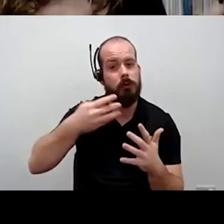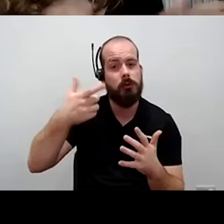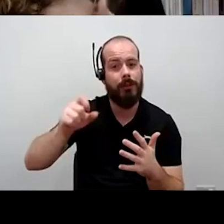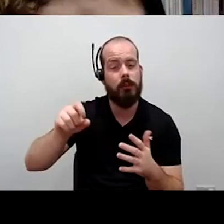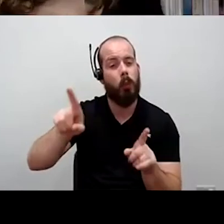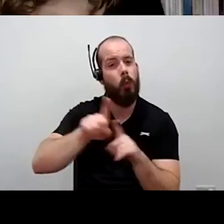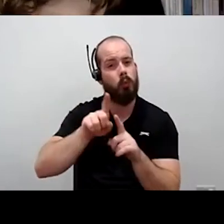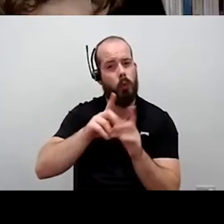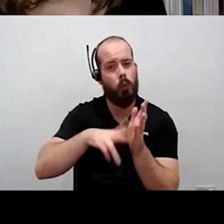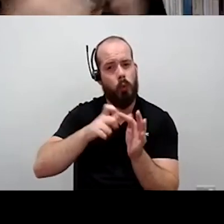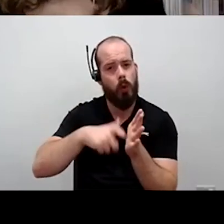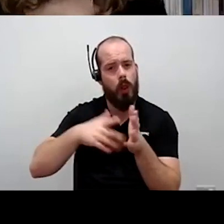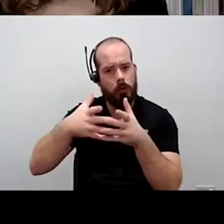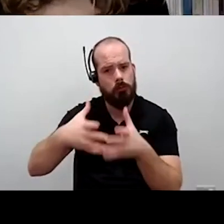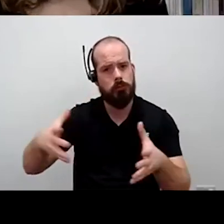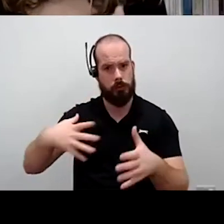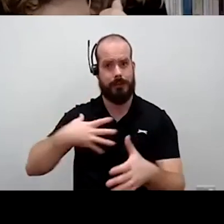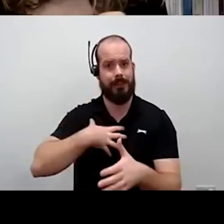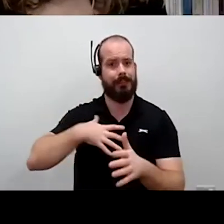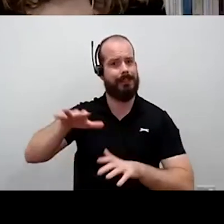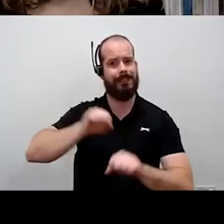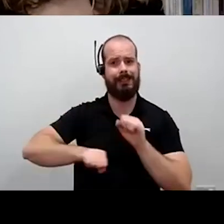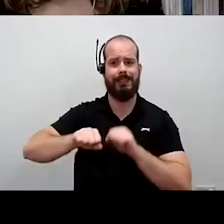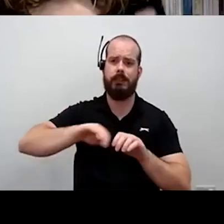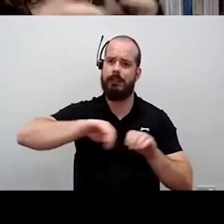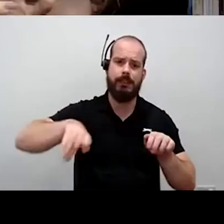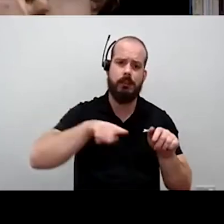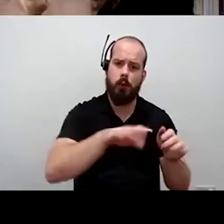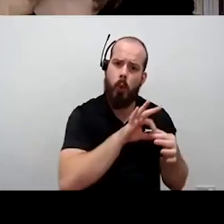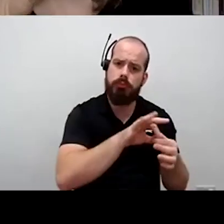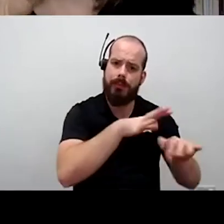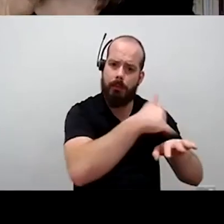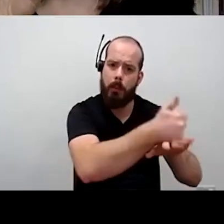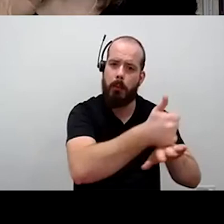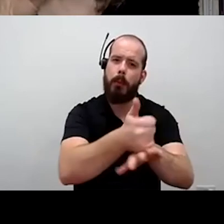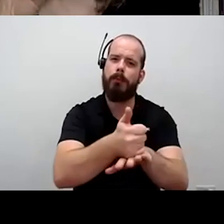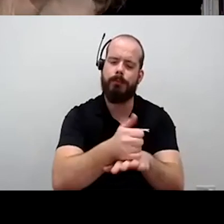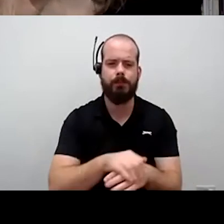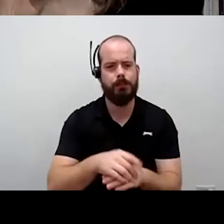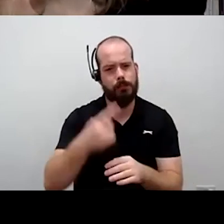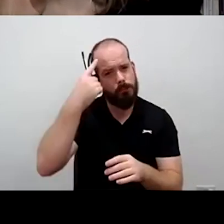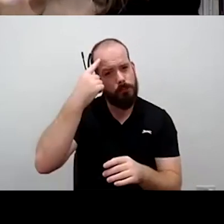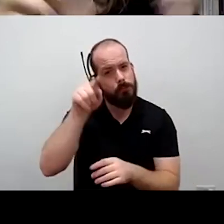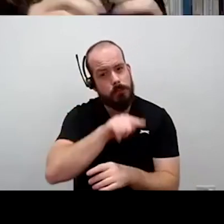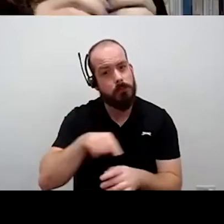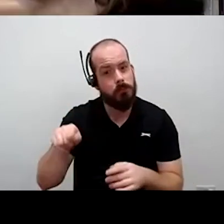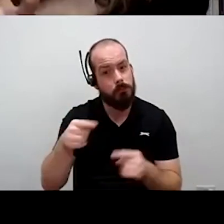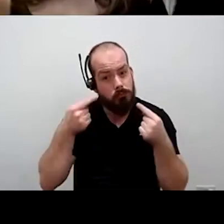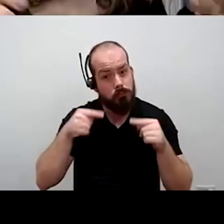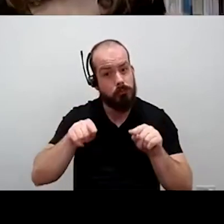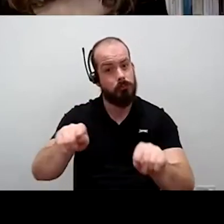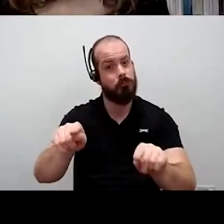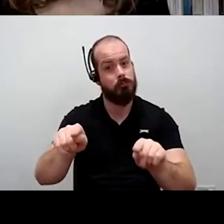time. So I was just wondering if people in the panel had thoughts about that. Are these two very separate models of thinking about energy that